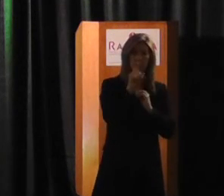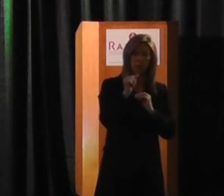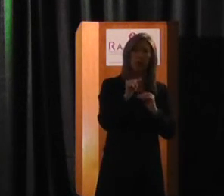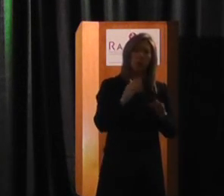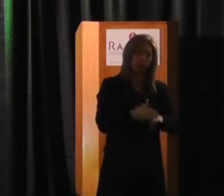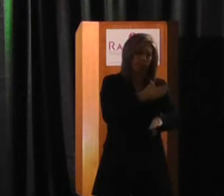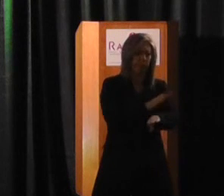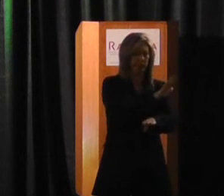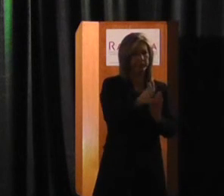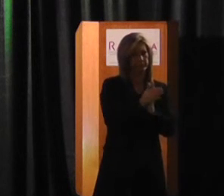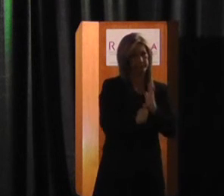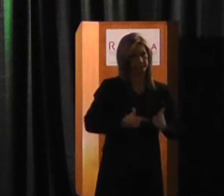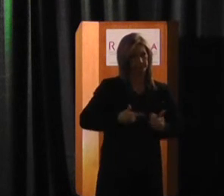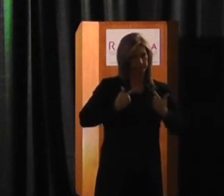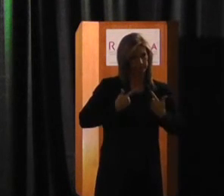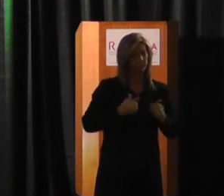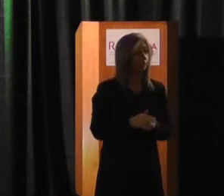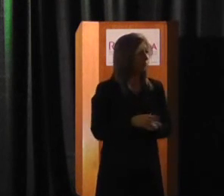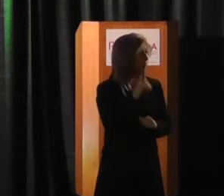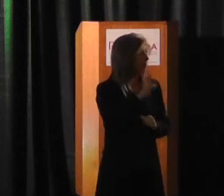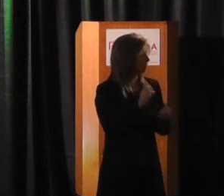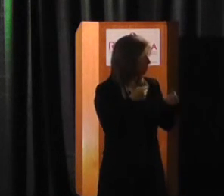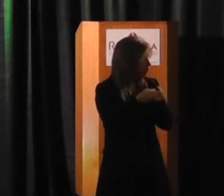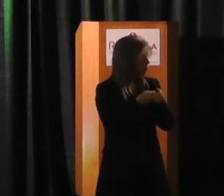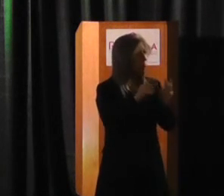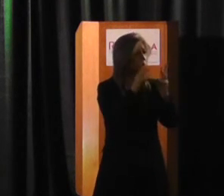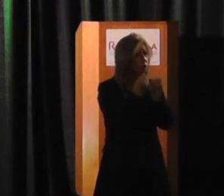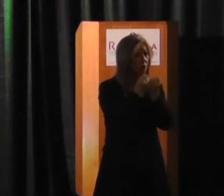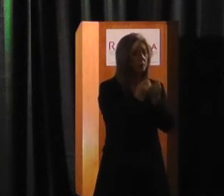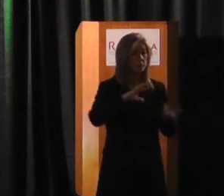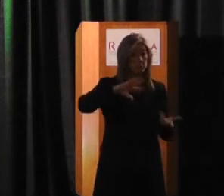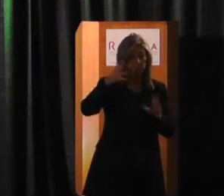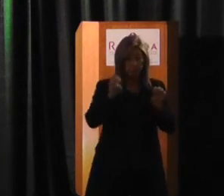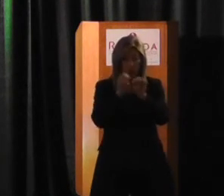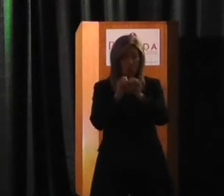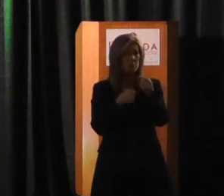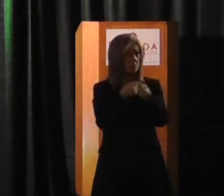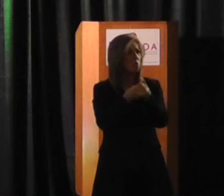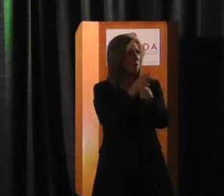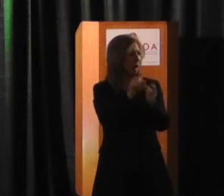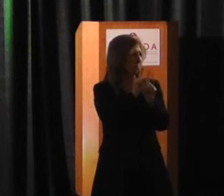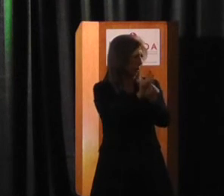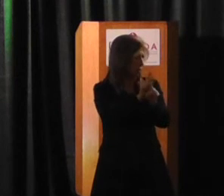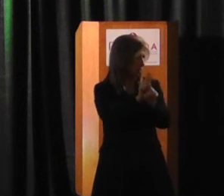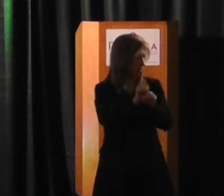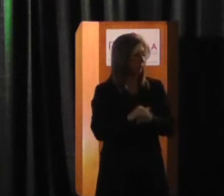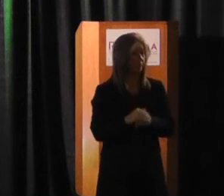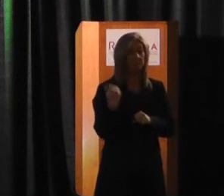through workshops, crisis support, and mentorship work. In 2012, we started our We Belong initiative, which I'm here to tell you a bit more